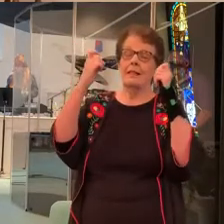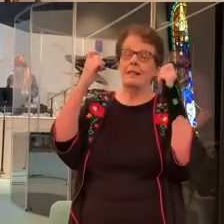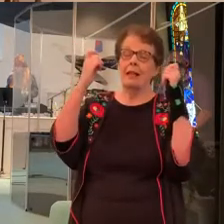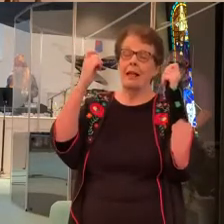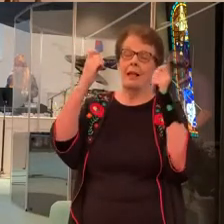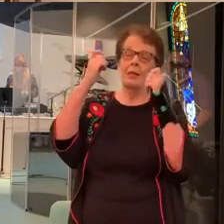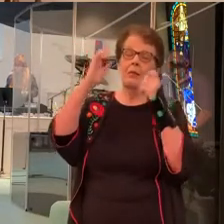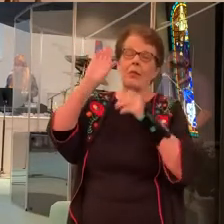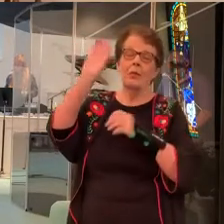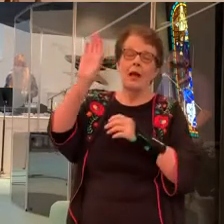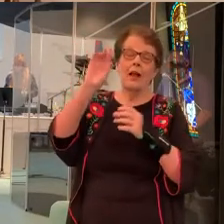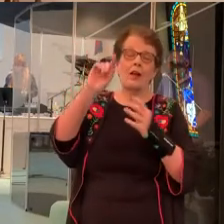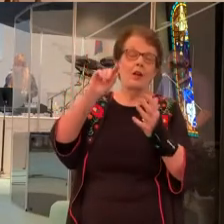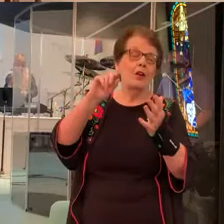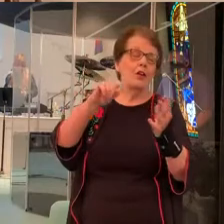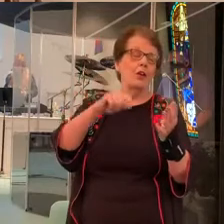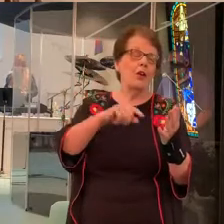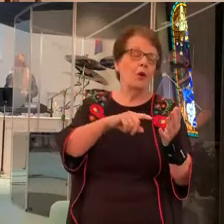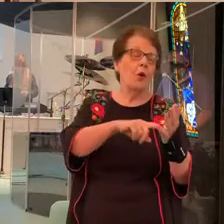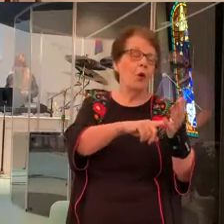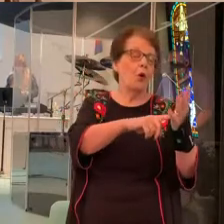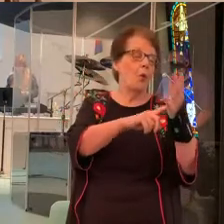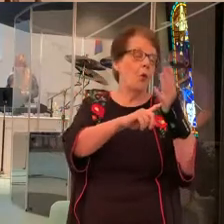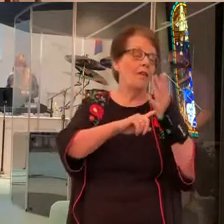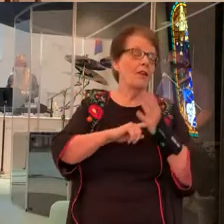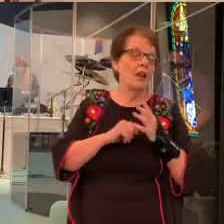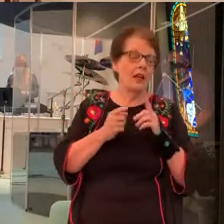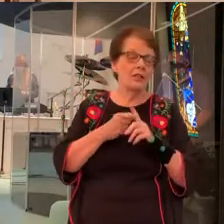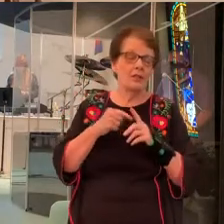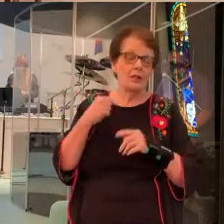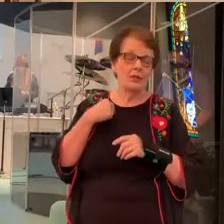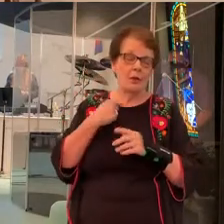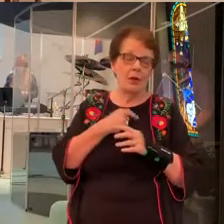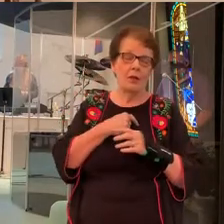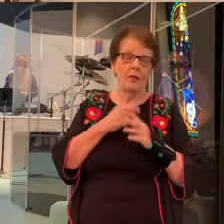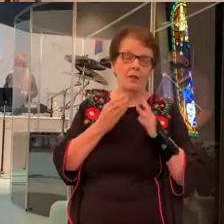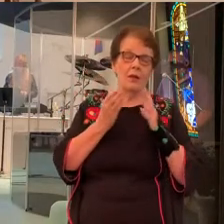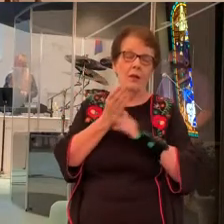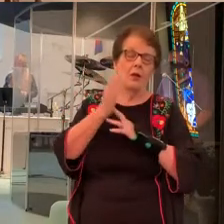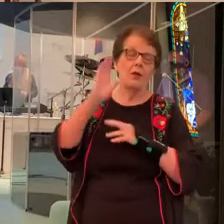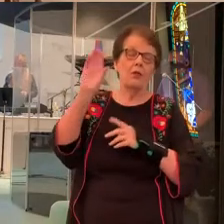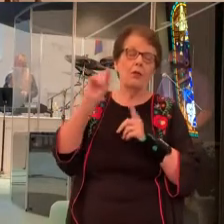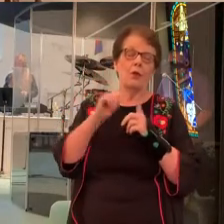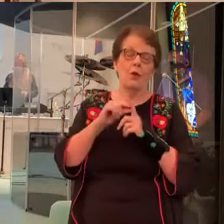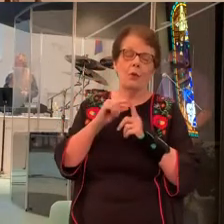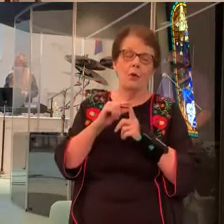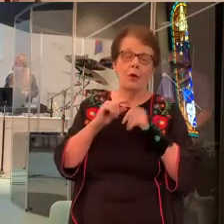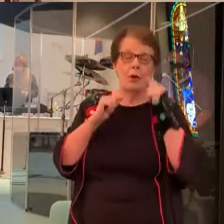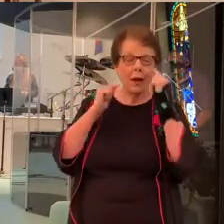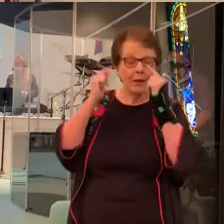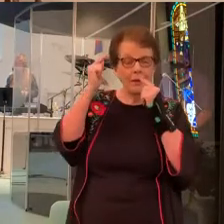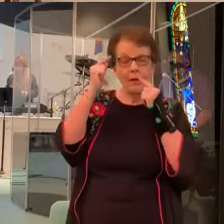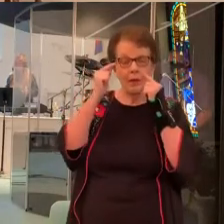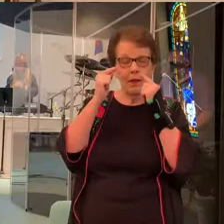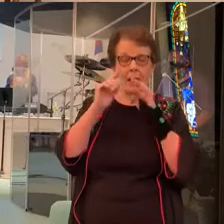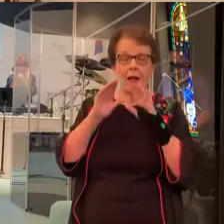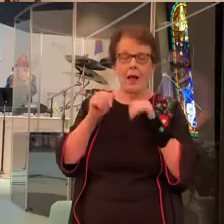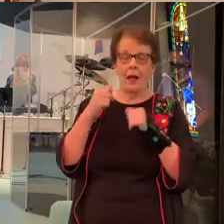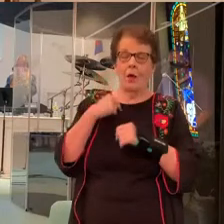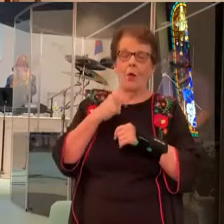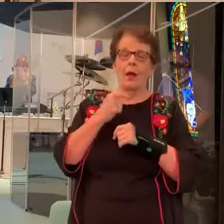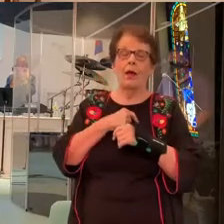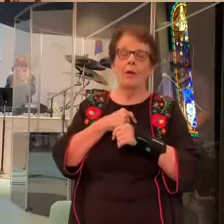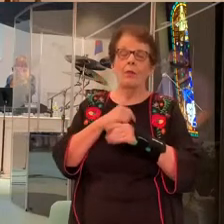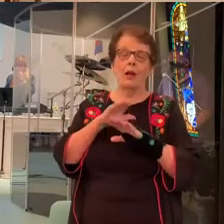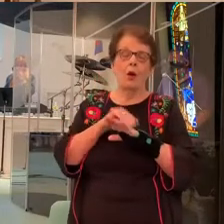your revelation to us through the study of your word, and Father, to consider how we are being called to be